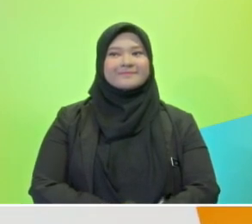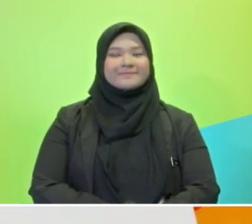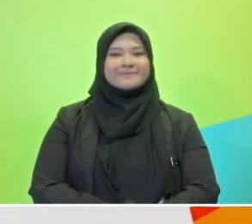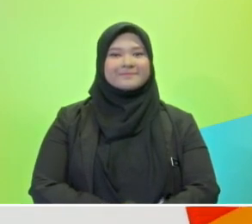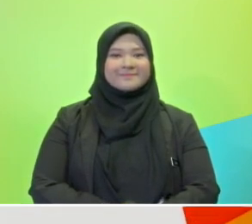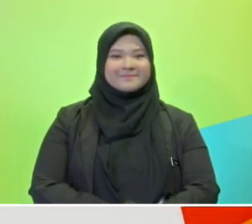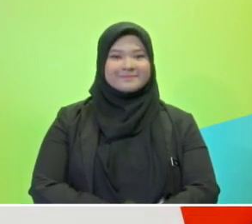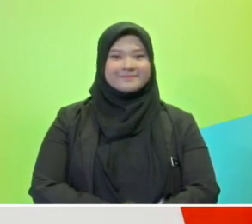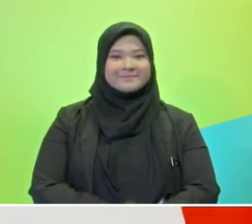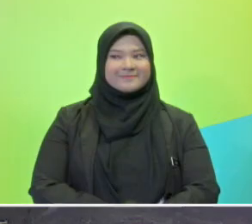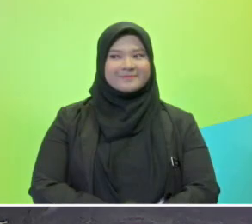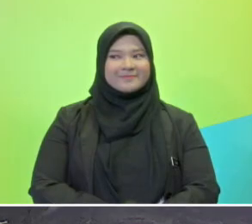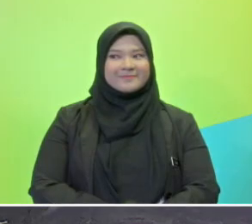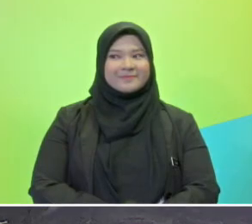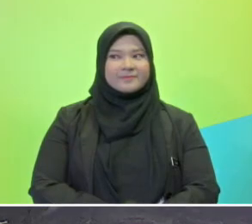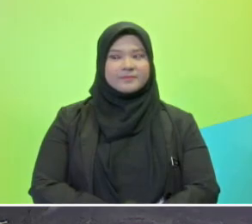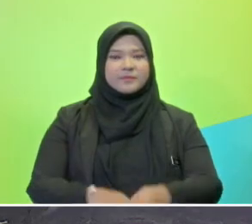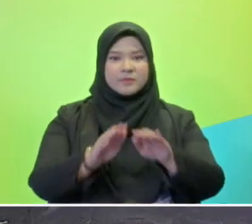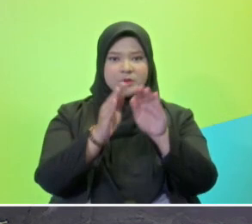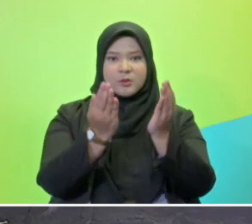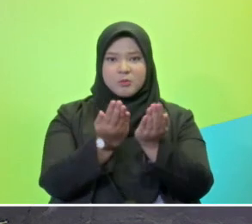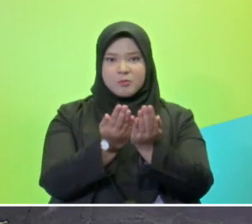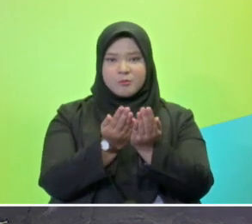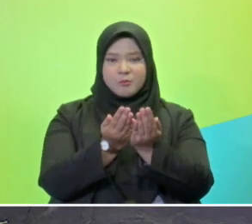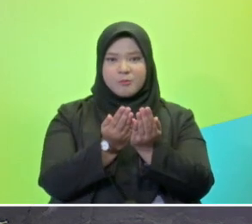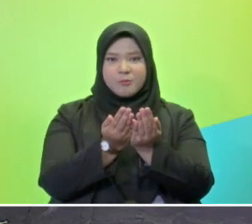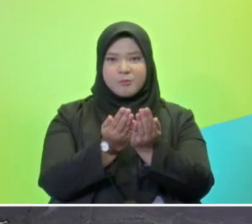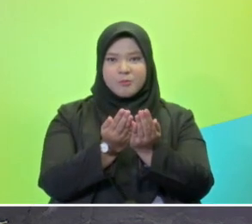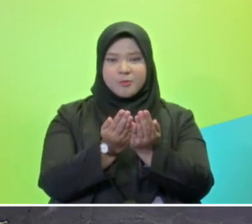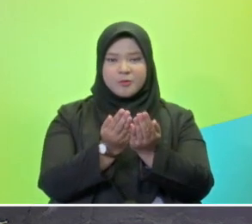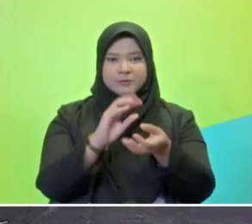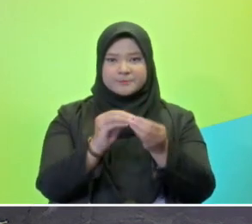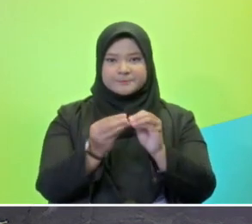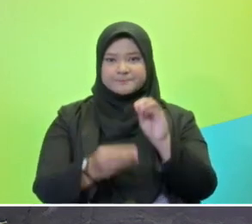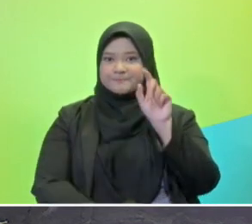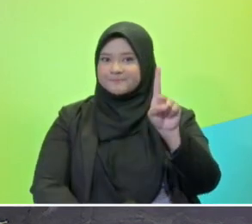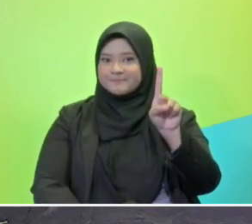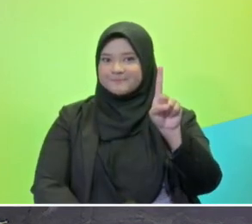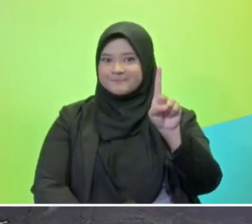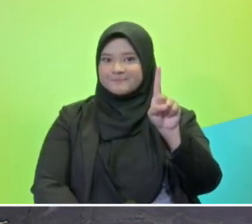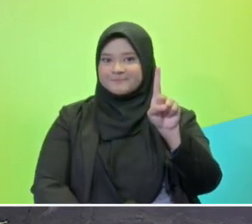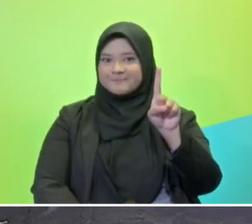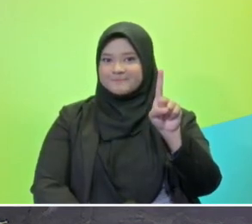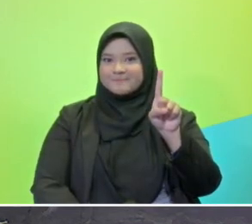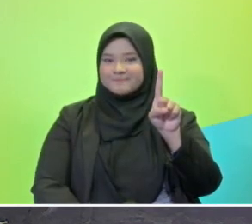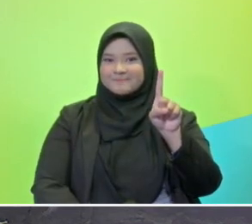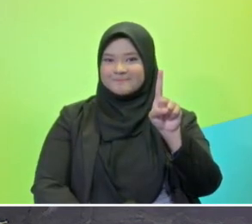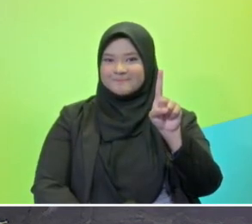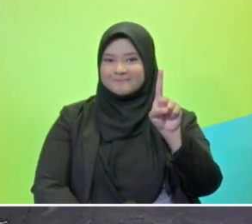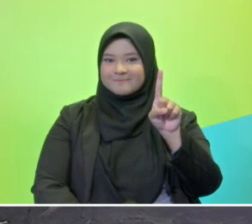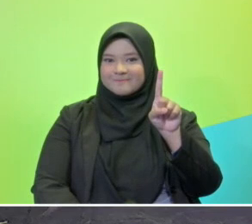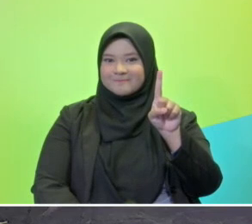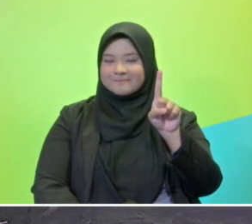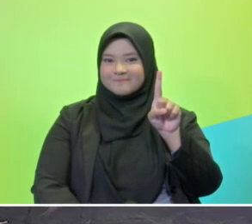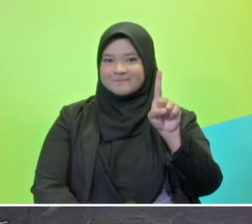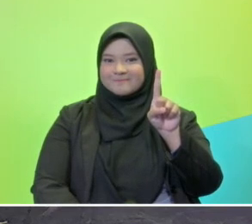Yes. Okay, let's pick the ball, Irfan. All right, Abang Irfan will help you to pick one ball here. And then I will say the words. You have to classify them,